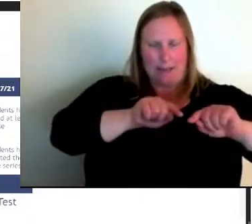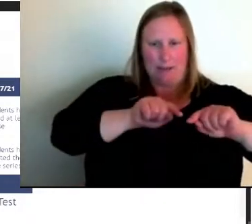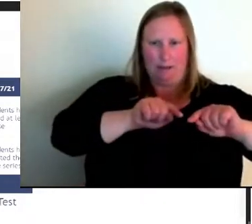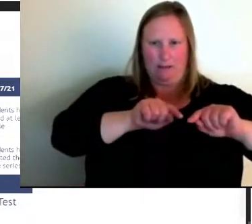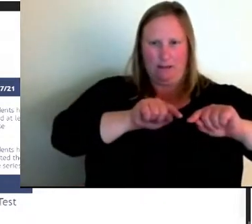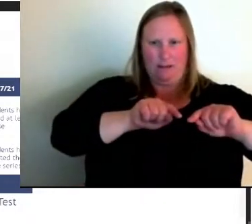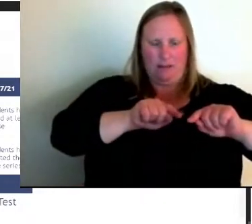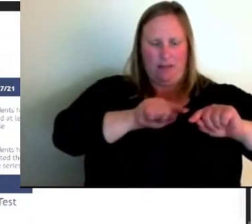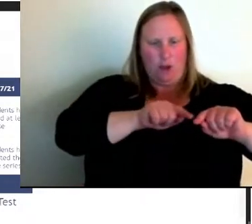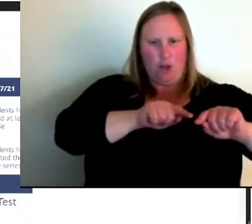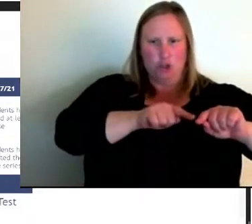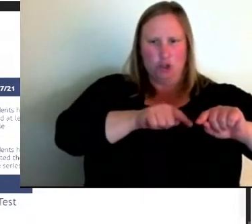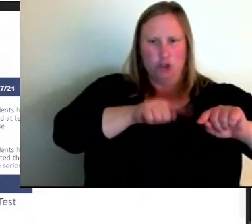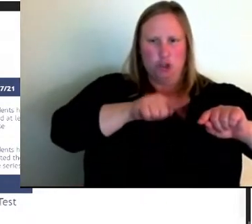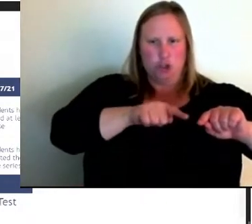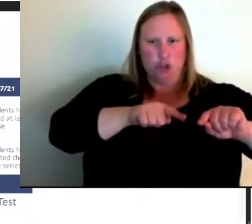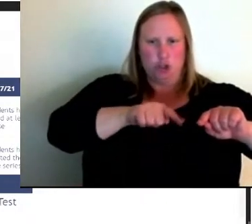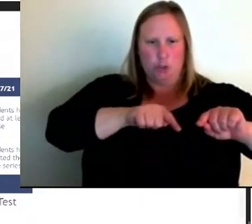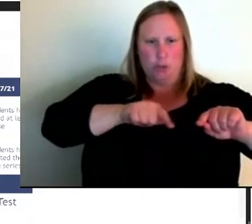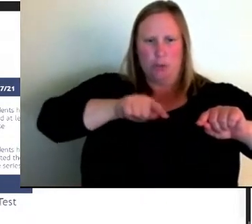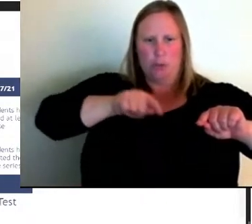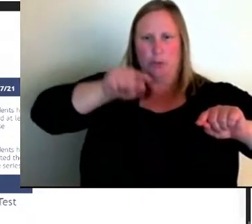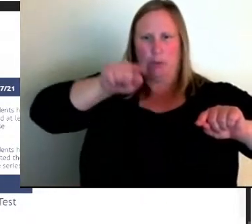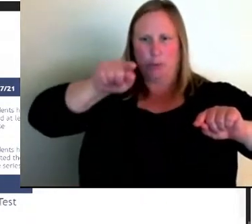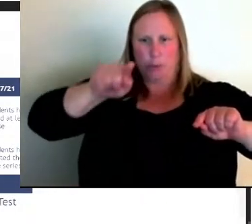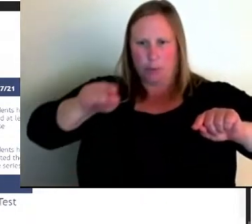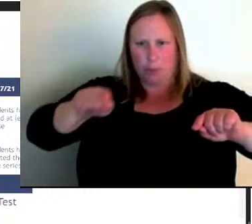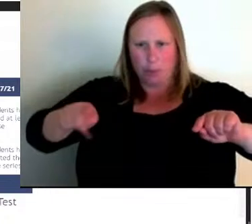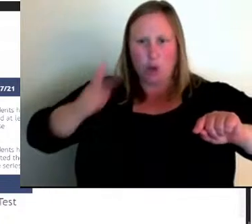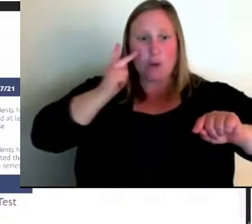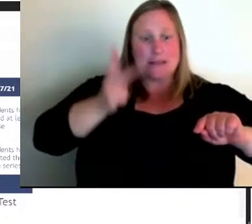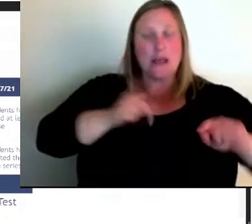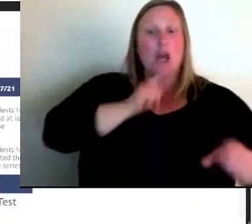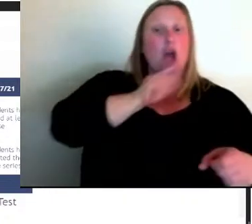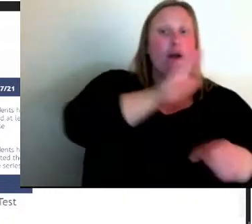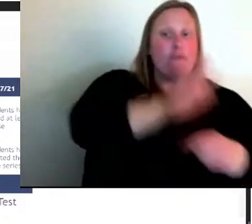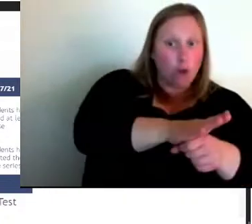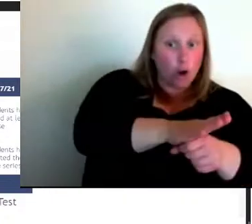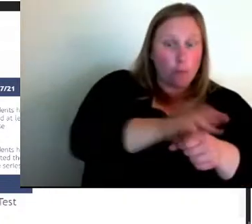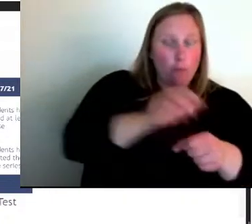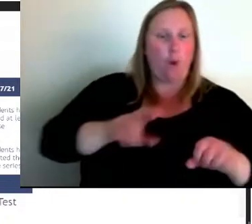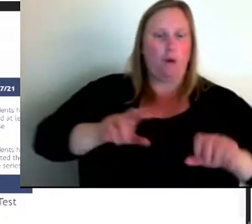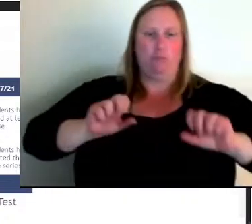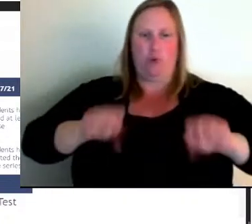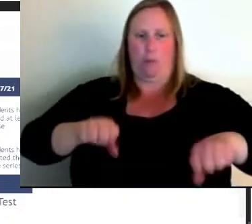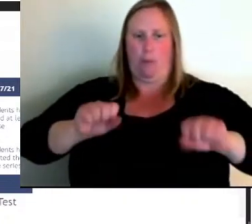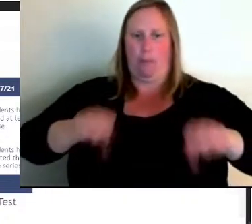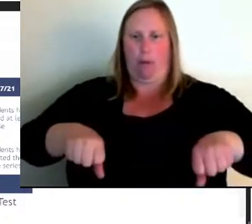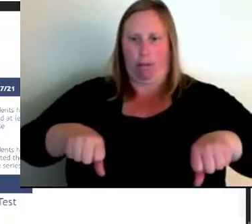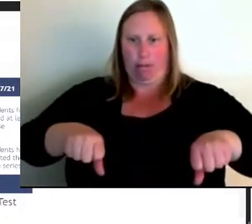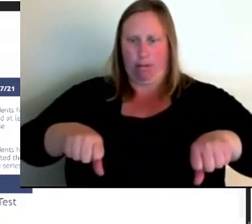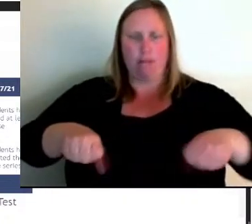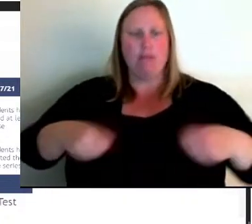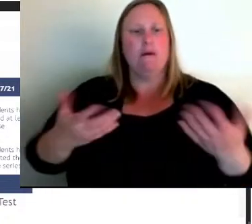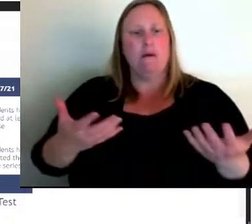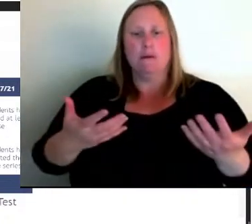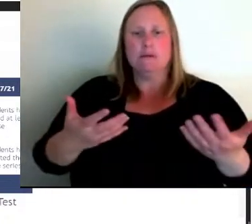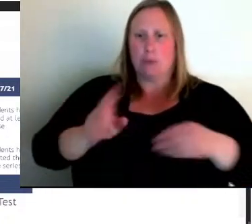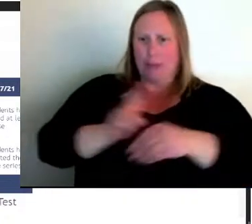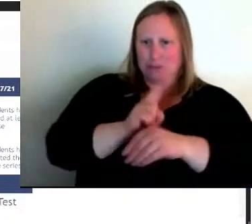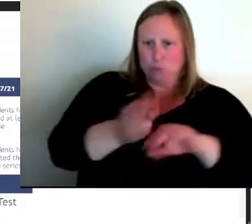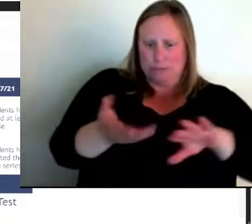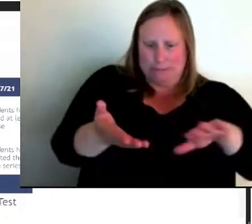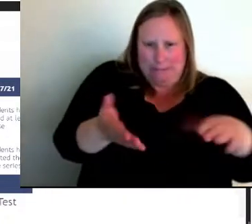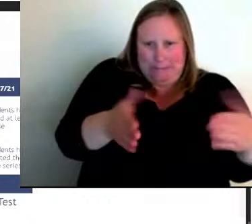as well and see the number of confirmed and probable deaths on any given date. And this is actually using date of death. So this is the